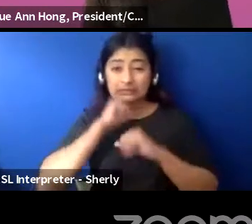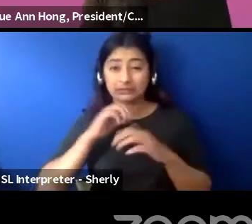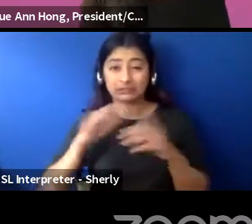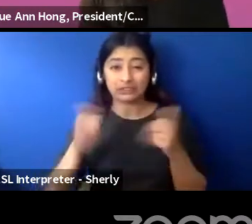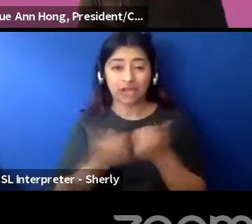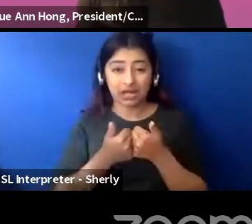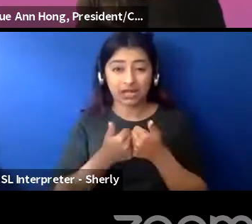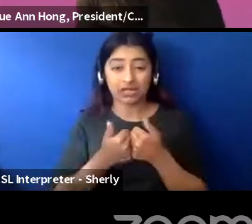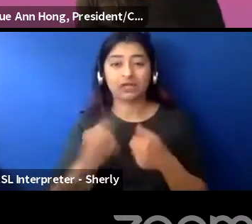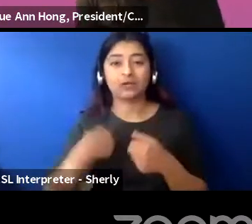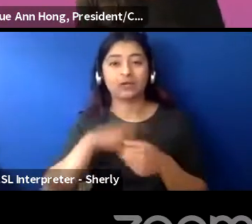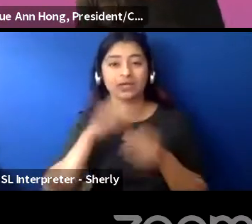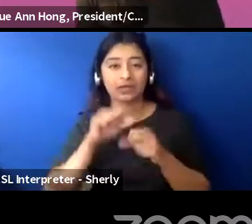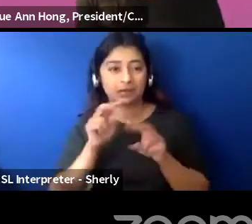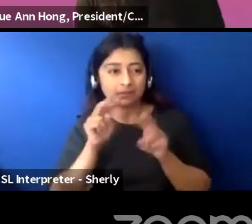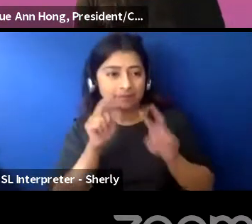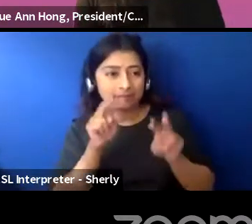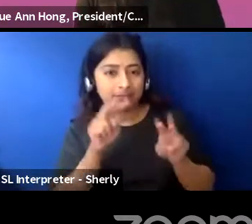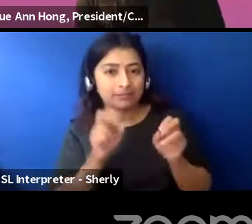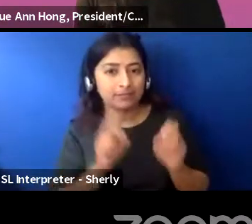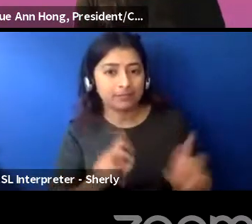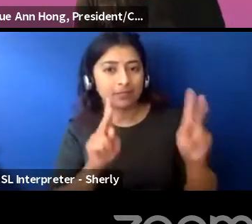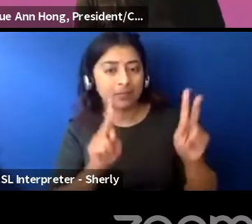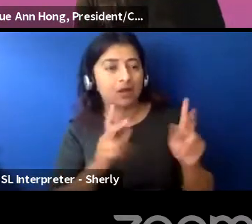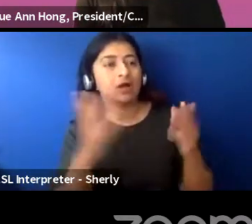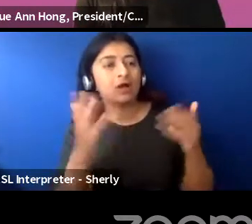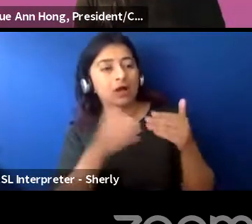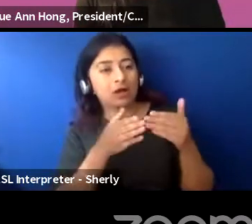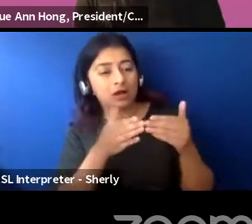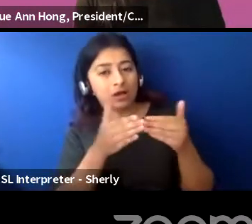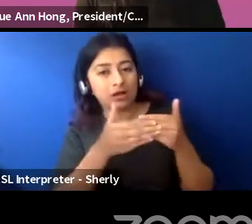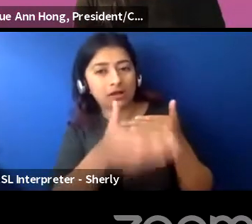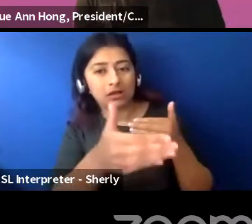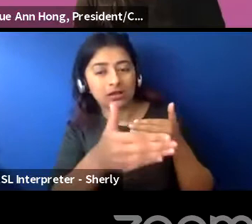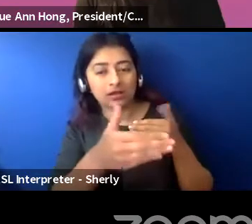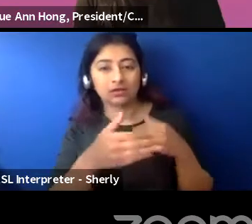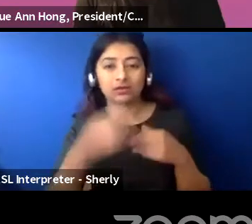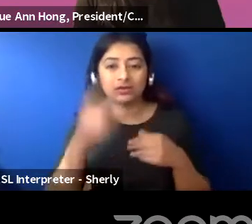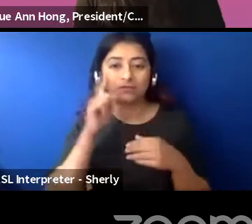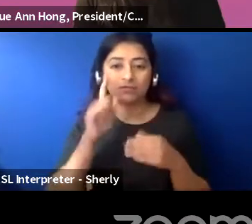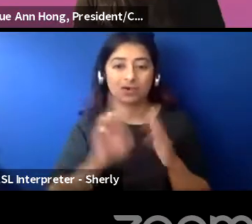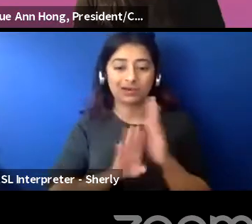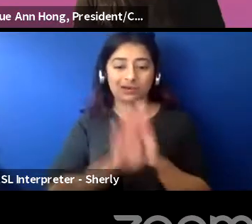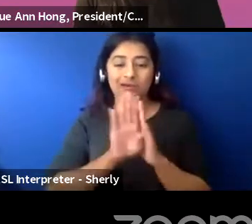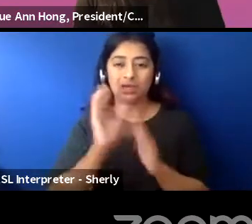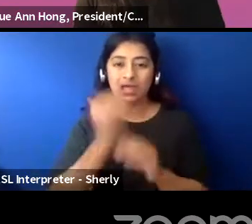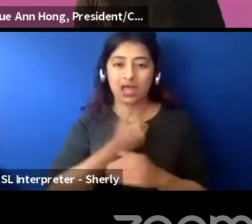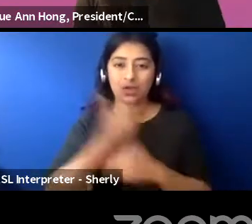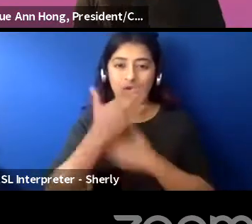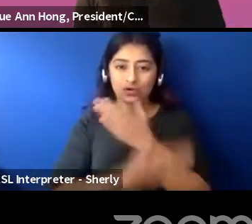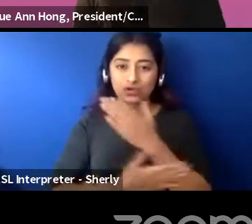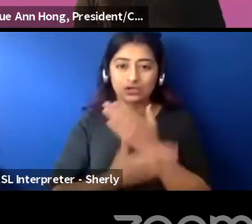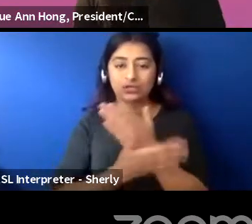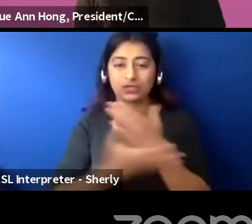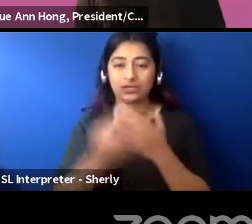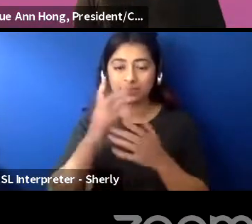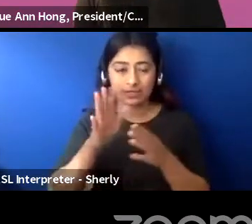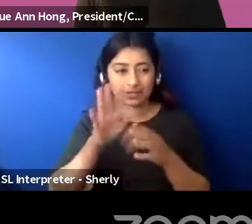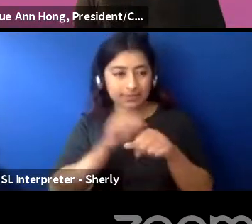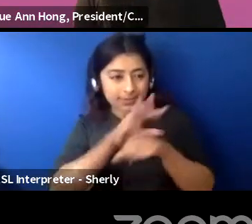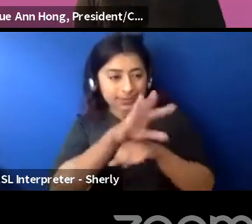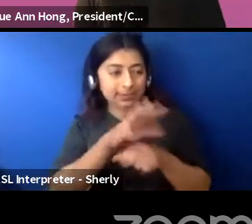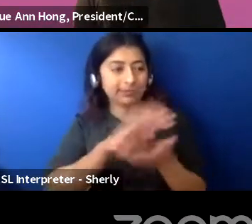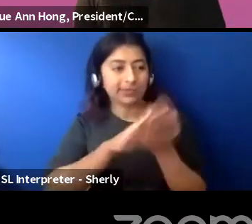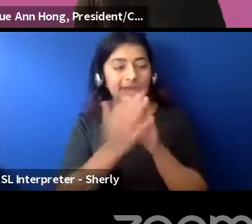to look at opportunities and look at what lies ahead to be able to rebuild our country and shape it into a more